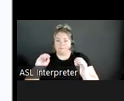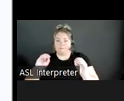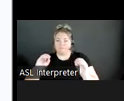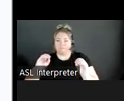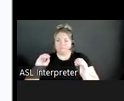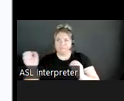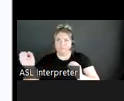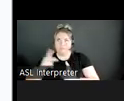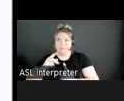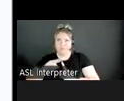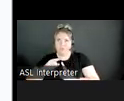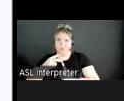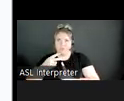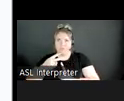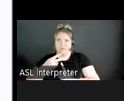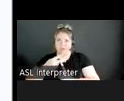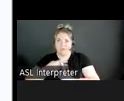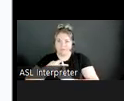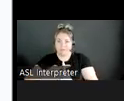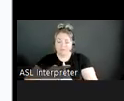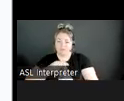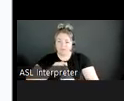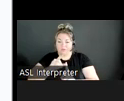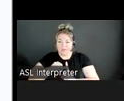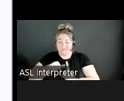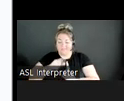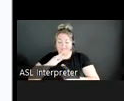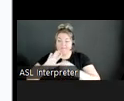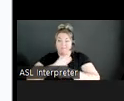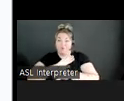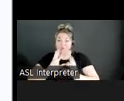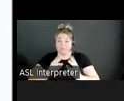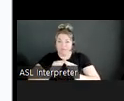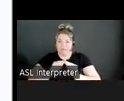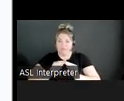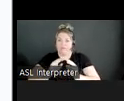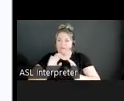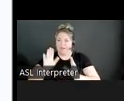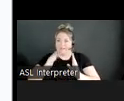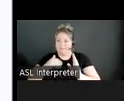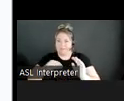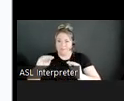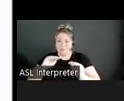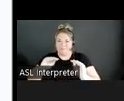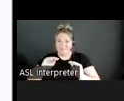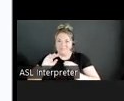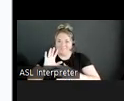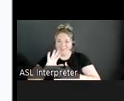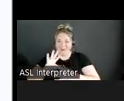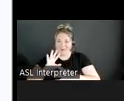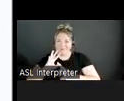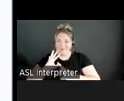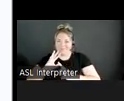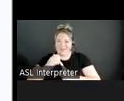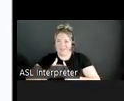switching back to every other month, right? July, this session will be a full session. Let me move y'all's videos. I apologize.